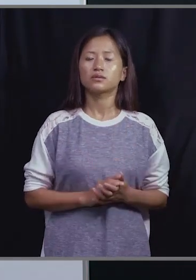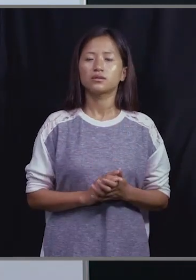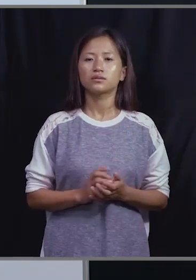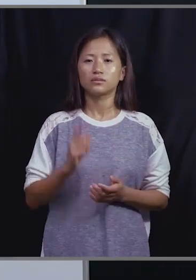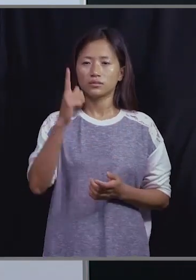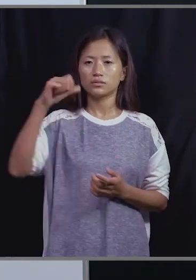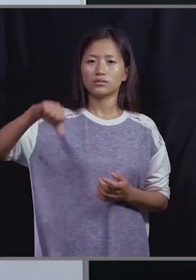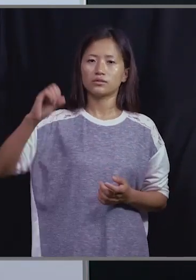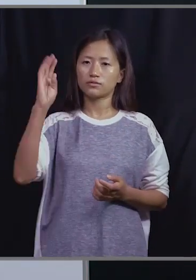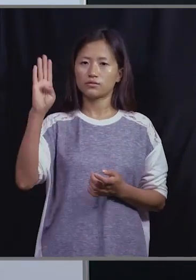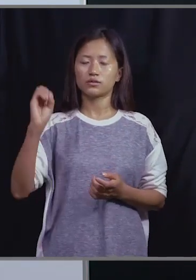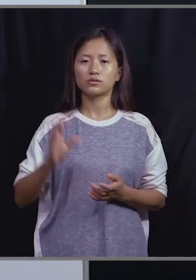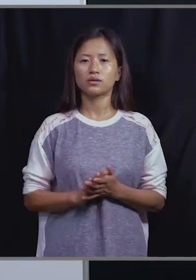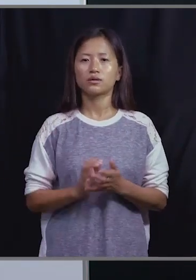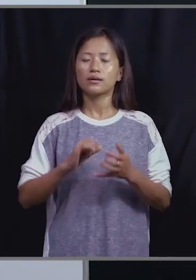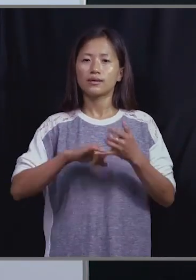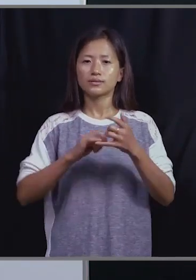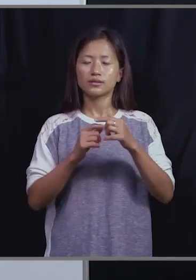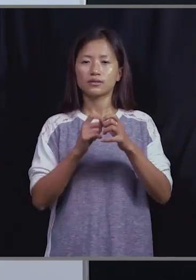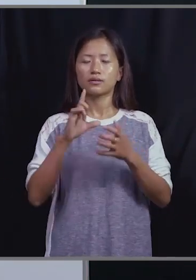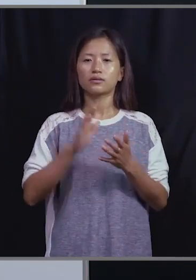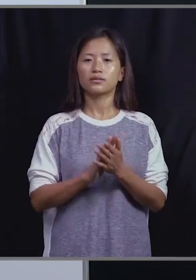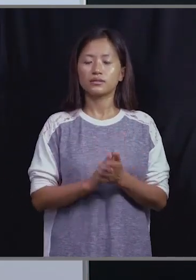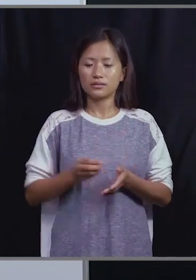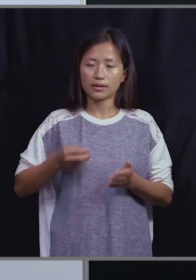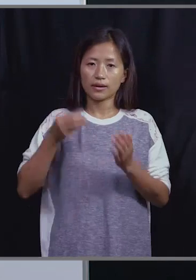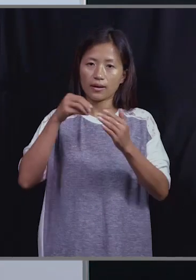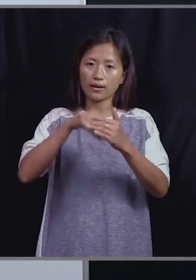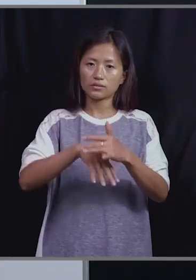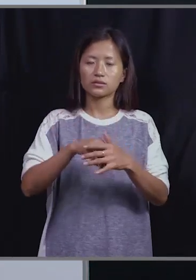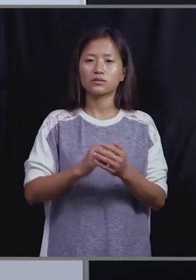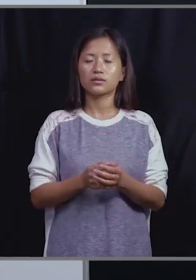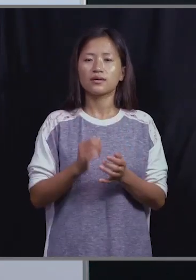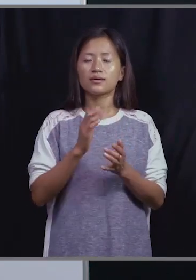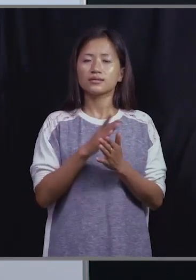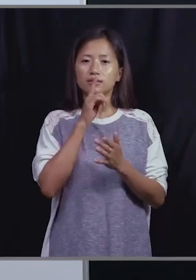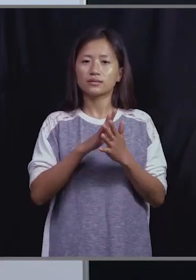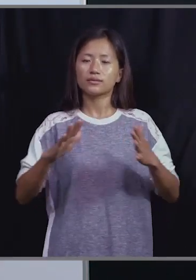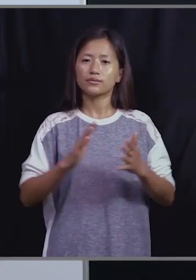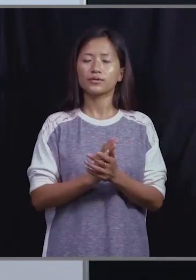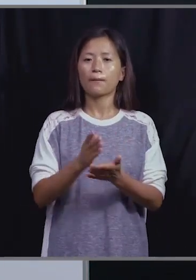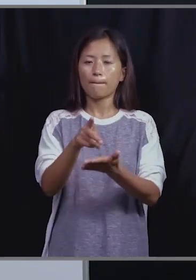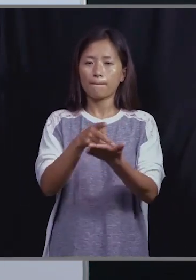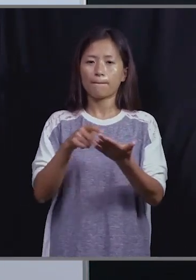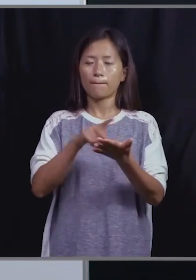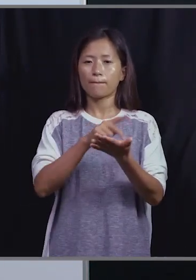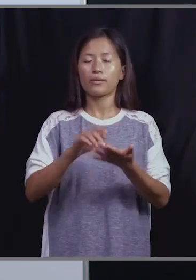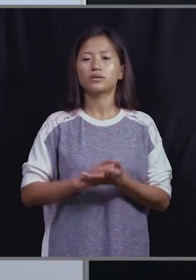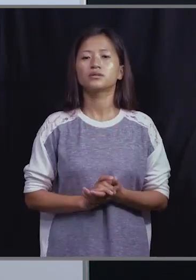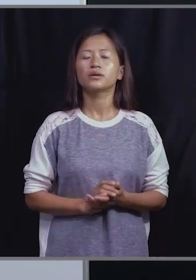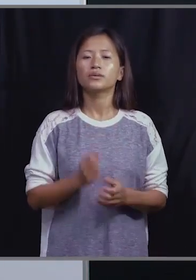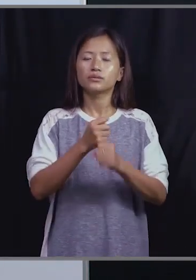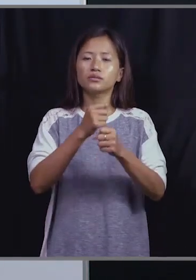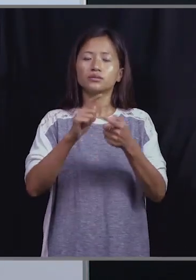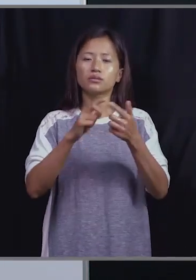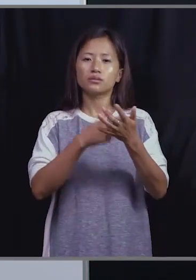that in 1940, Stalin entered a secret pact. That is, with the Hitler, German,